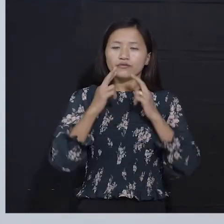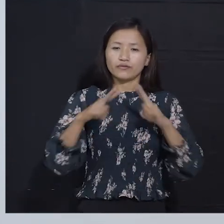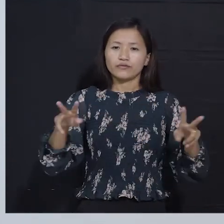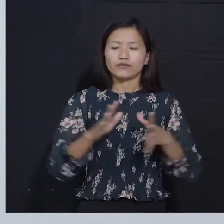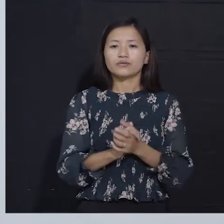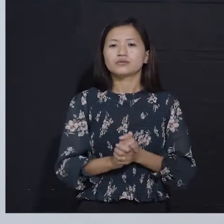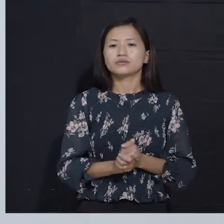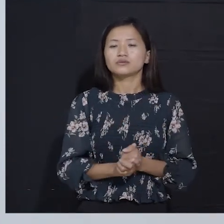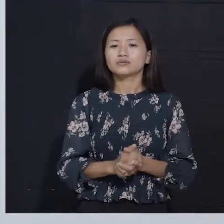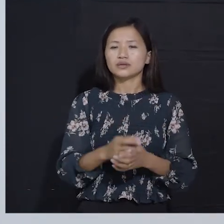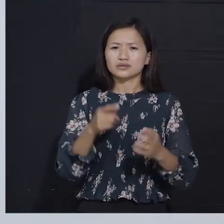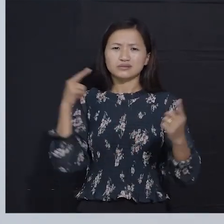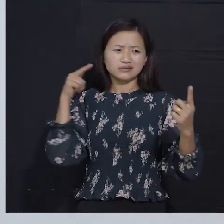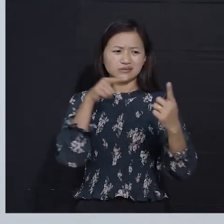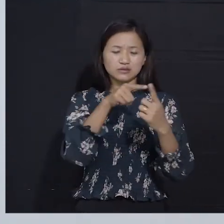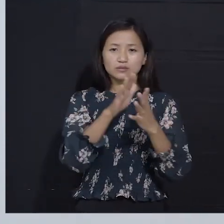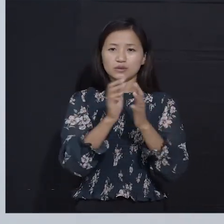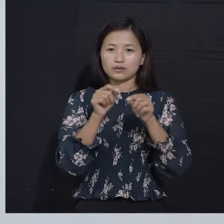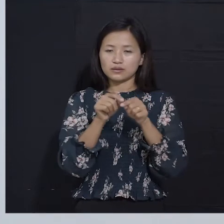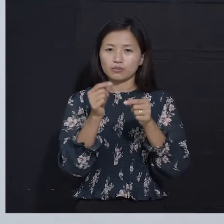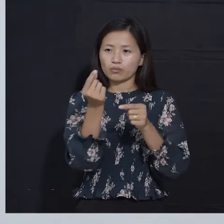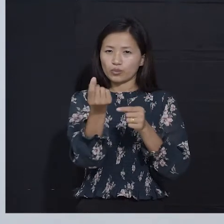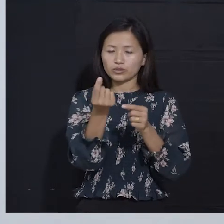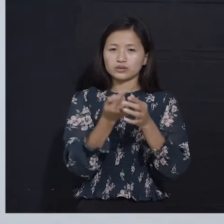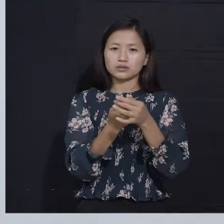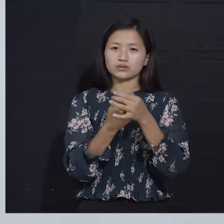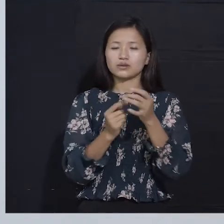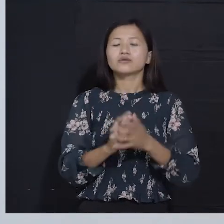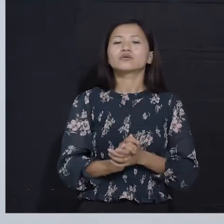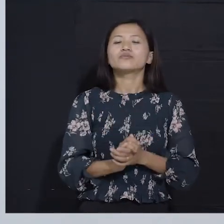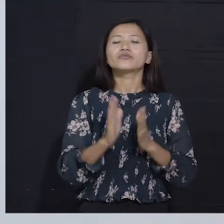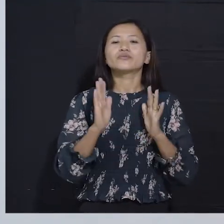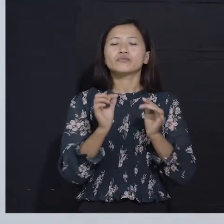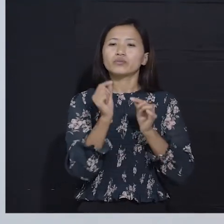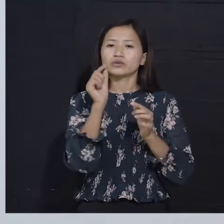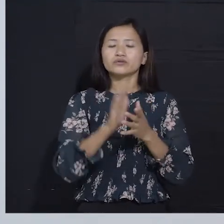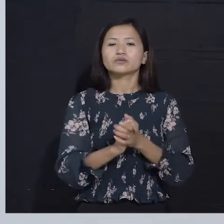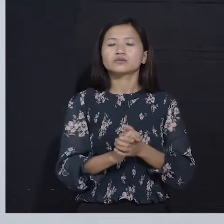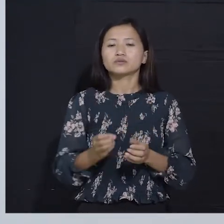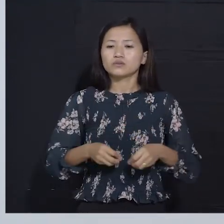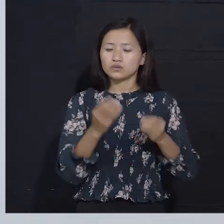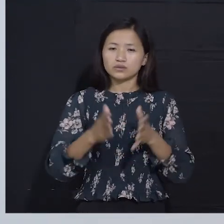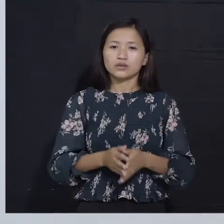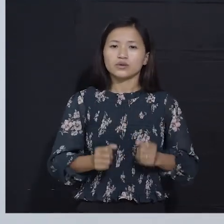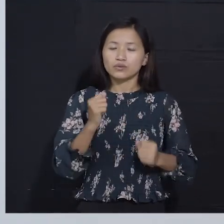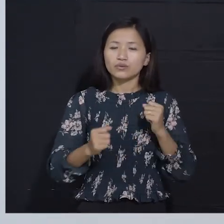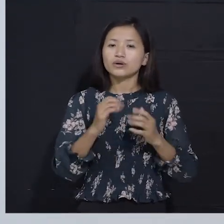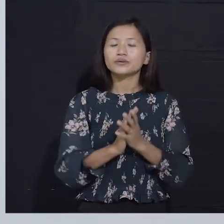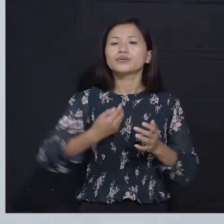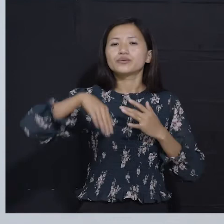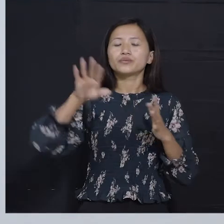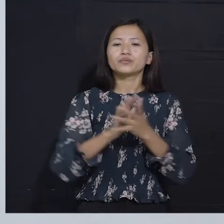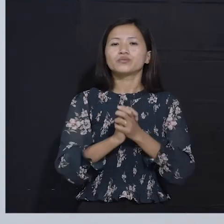very sharp tusk, okay? And if you are trying to run away from the wild pig, it will just cut you with the